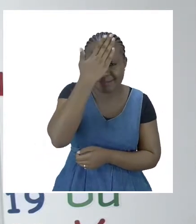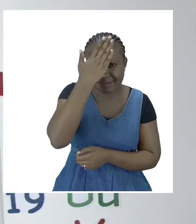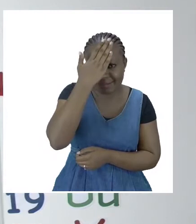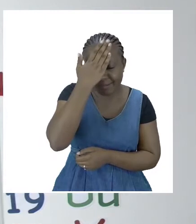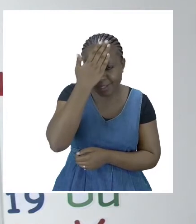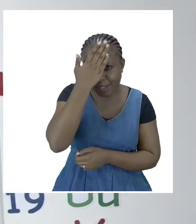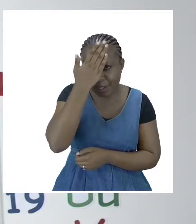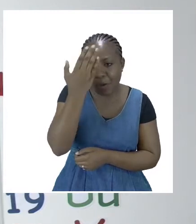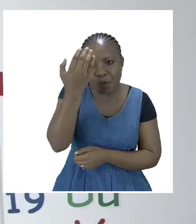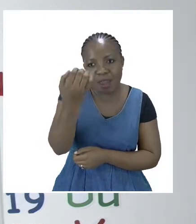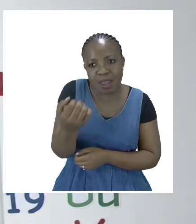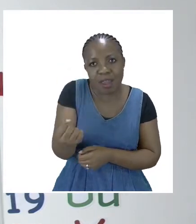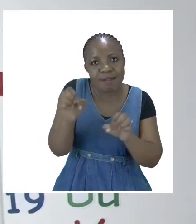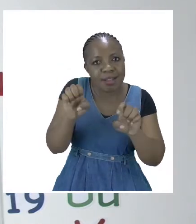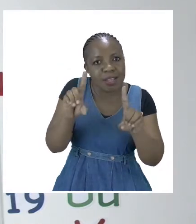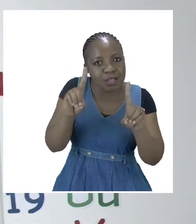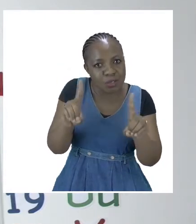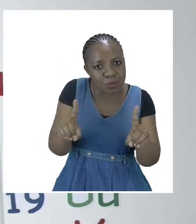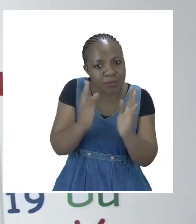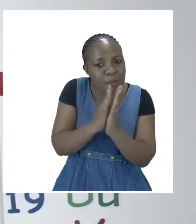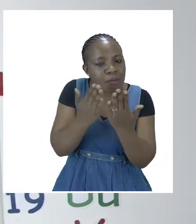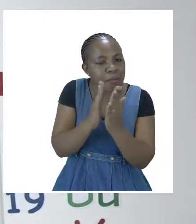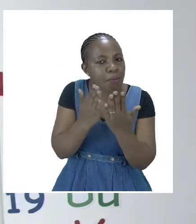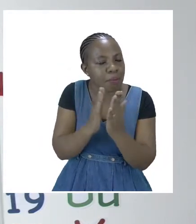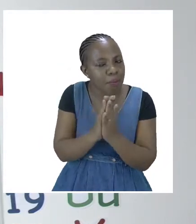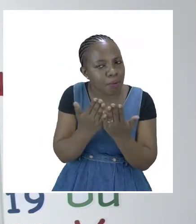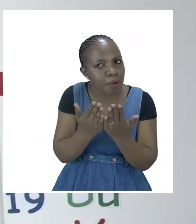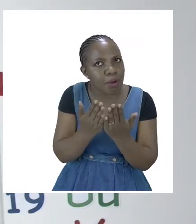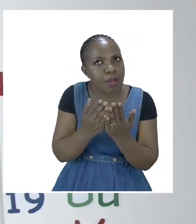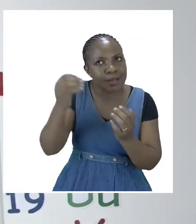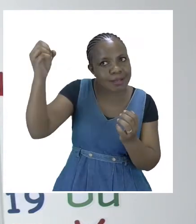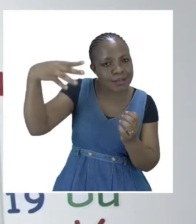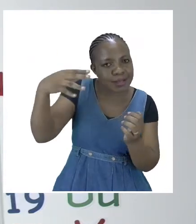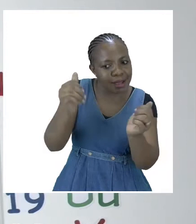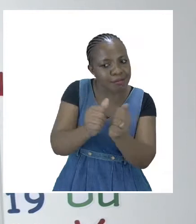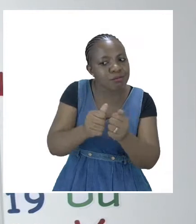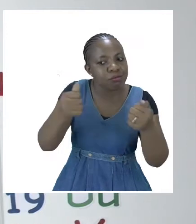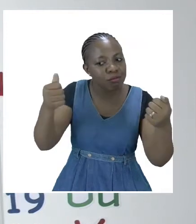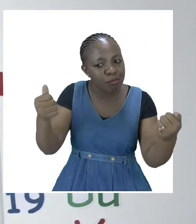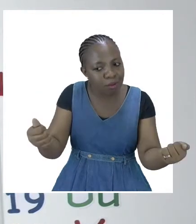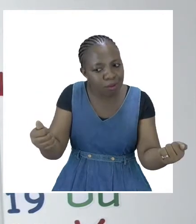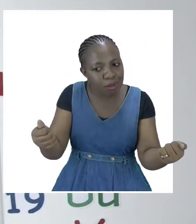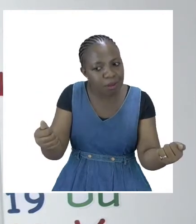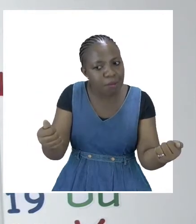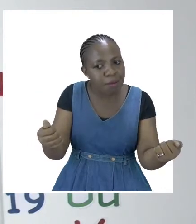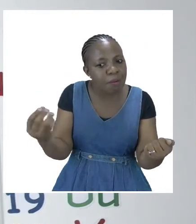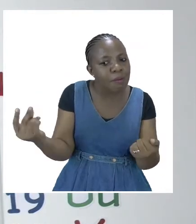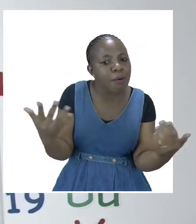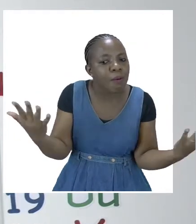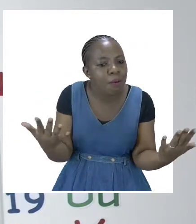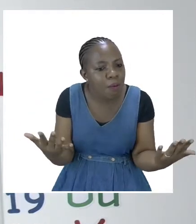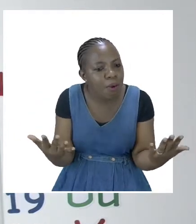booklet in our daily newspaper, street sales, or at your school every Monday